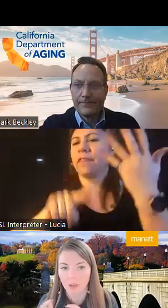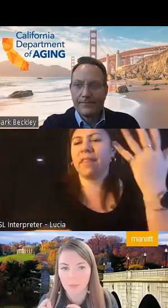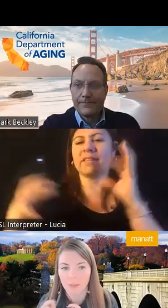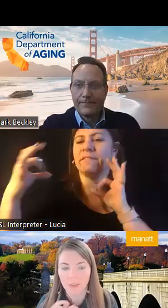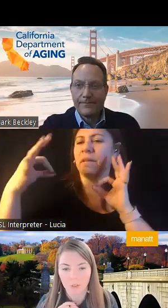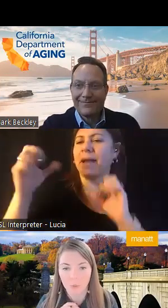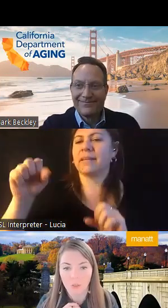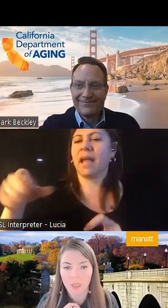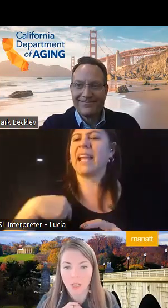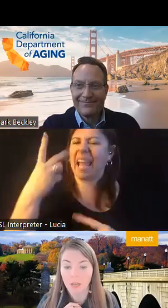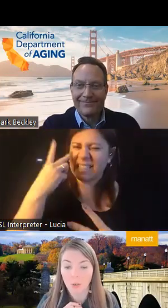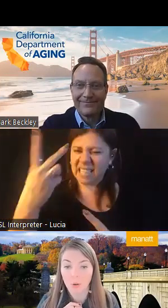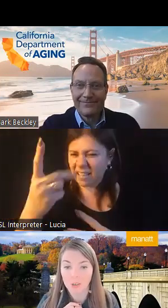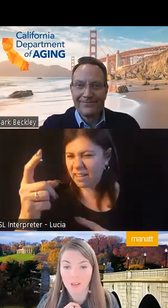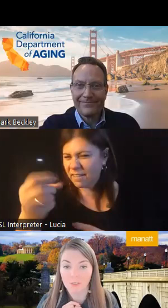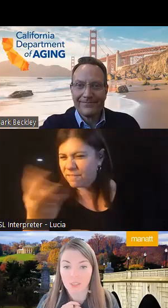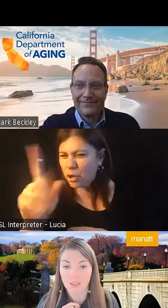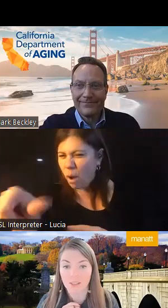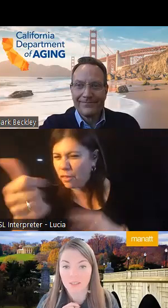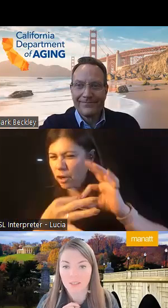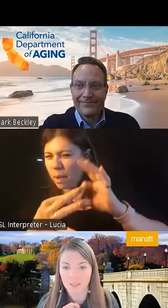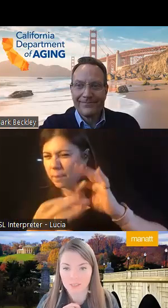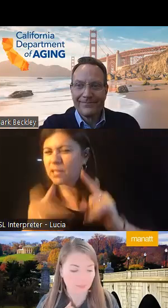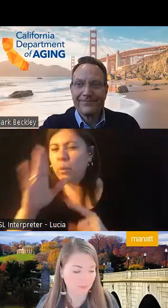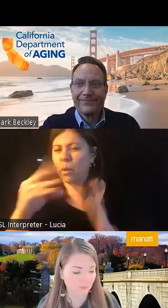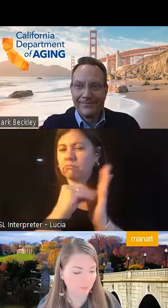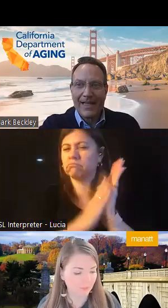a couple additional comments in there, so we'll record all of these.